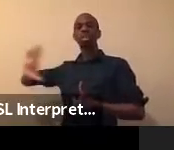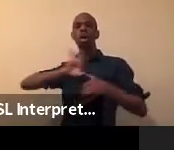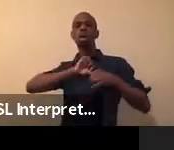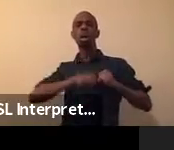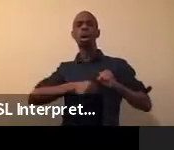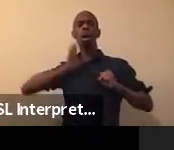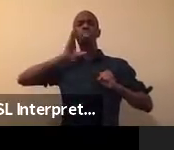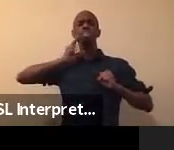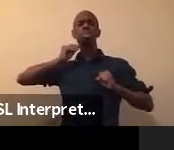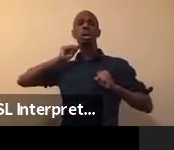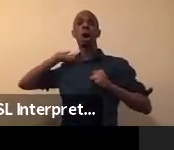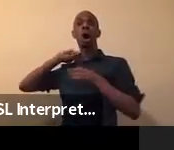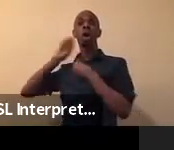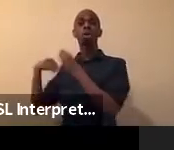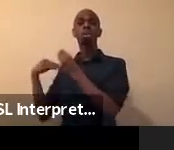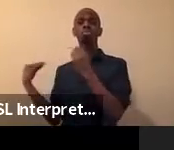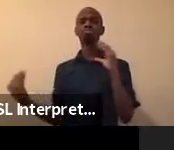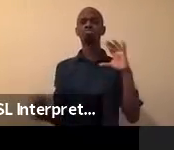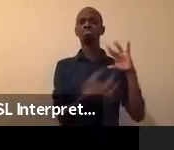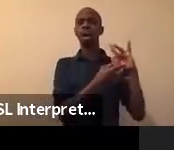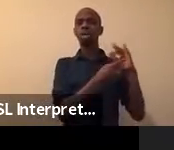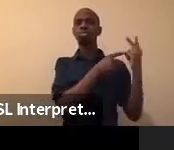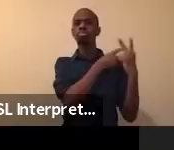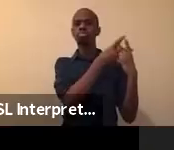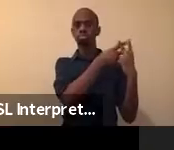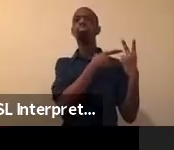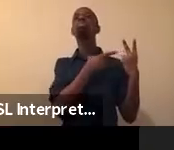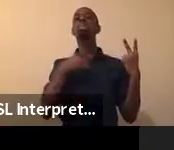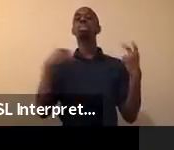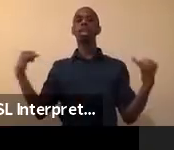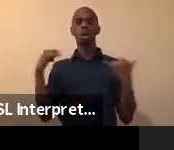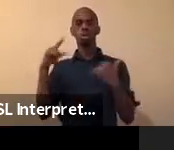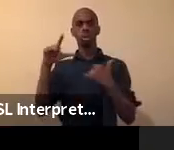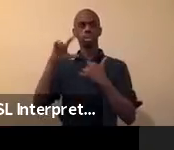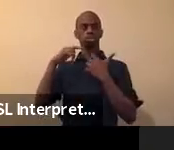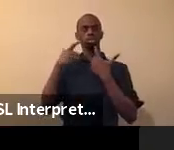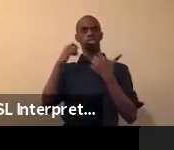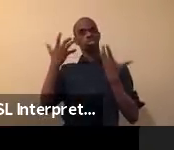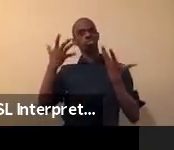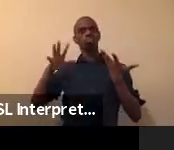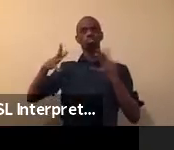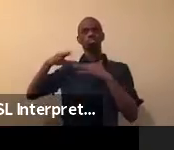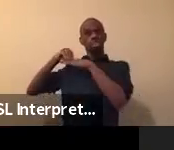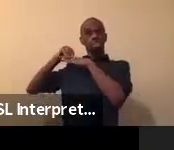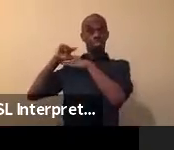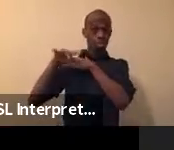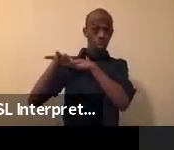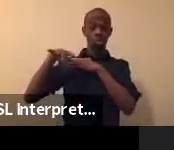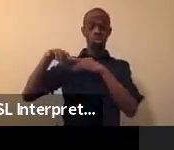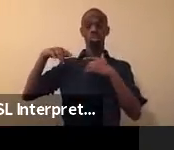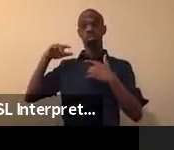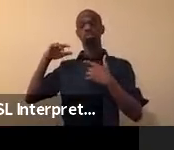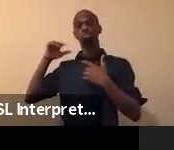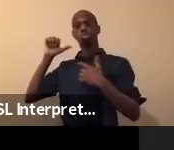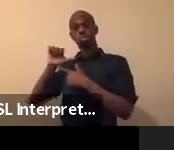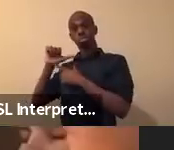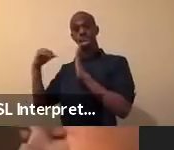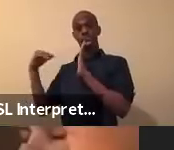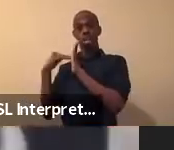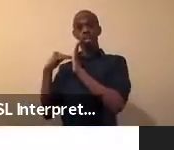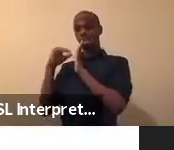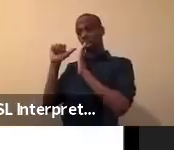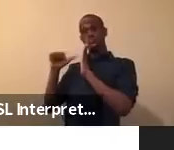of kind of a wave of anti-Asian violence and anti-Asian crime. And if we go back to kind